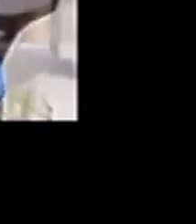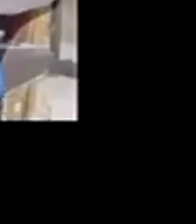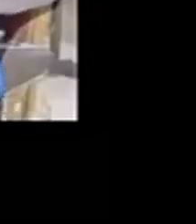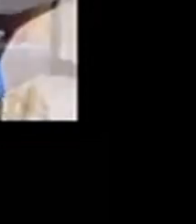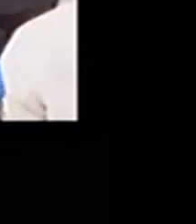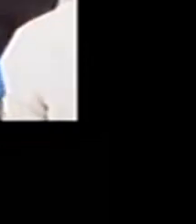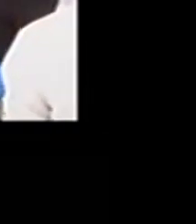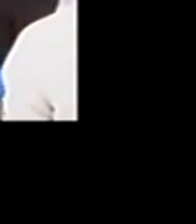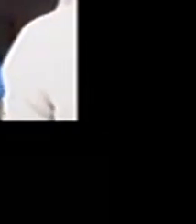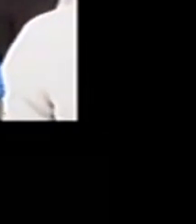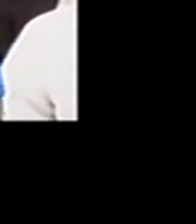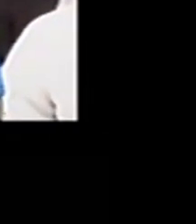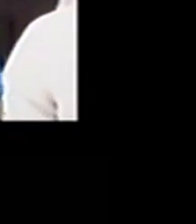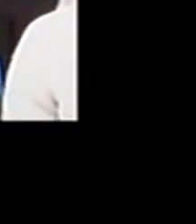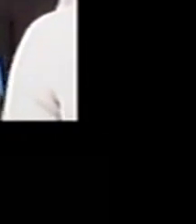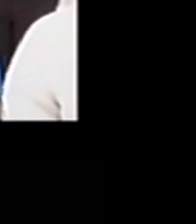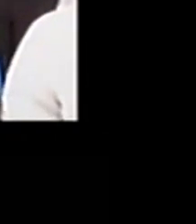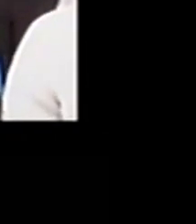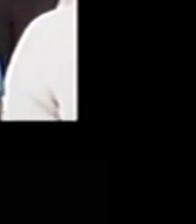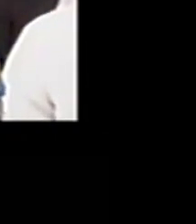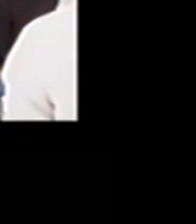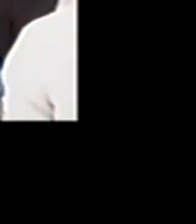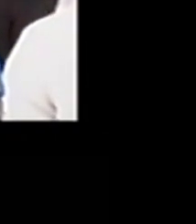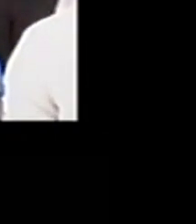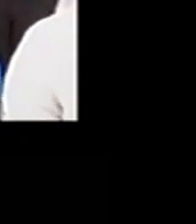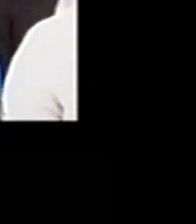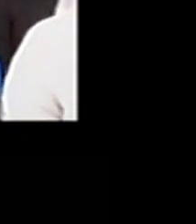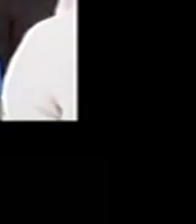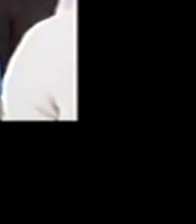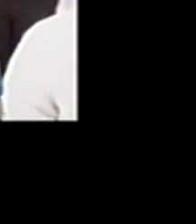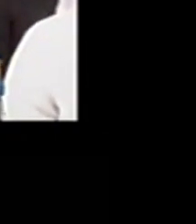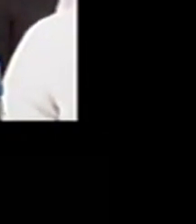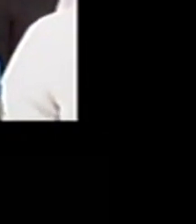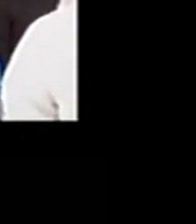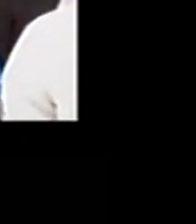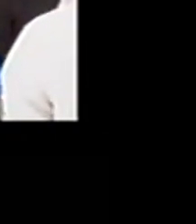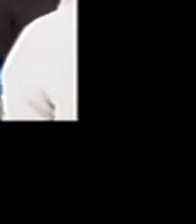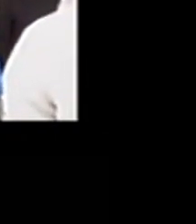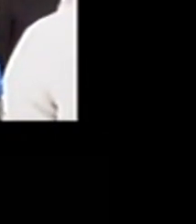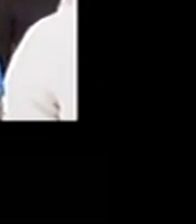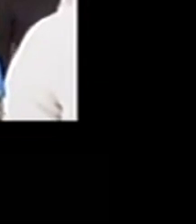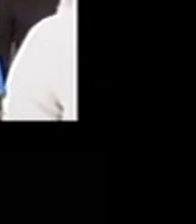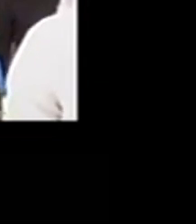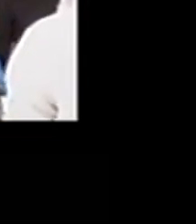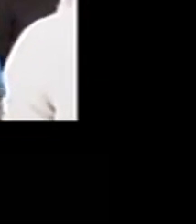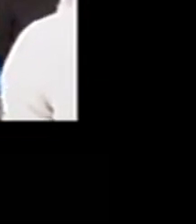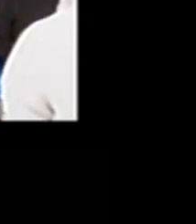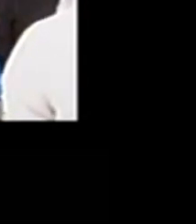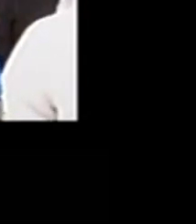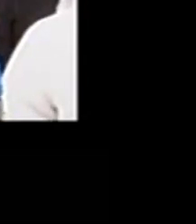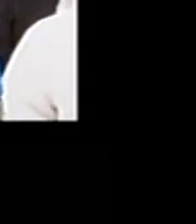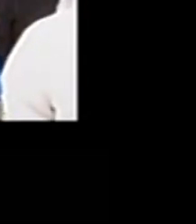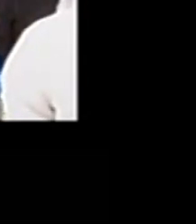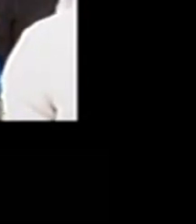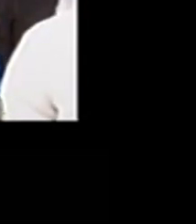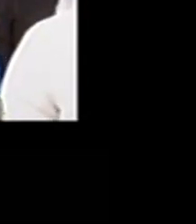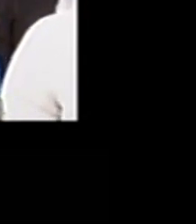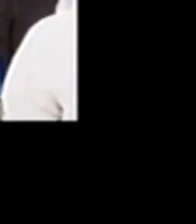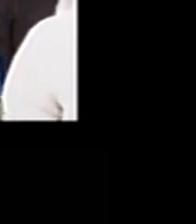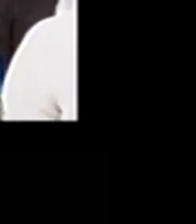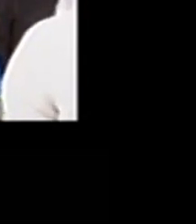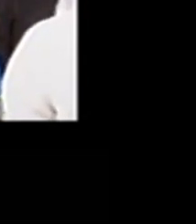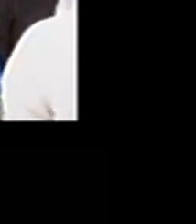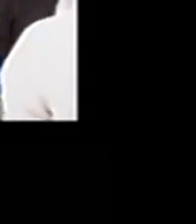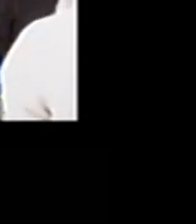us. I can hear her rejoicing as she moves down the lane. She sees someone coming, they